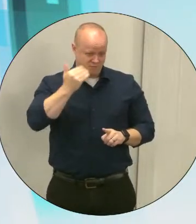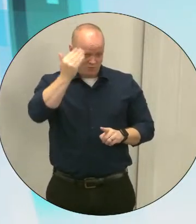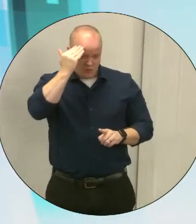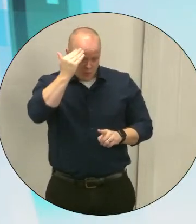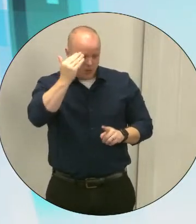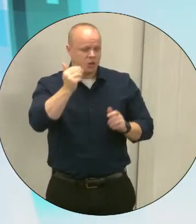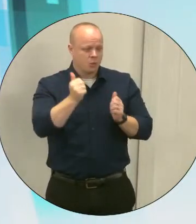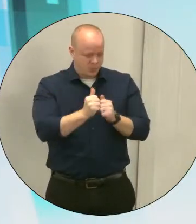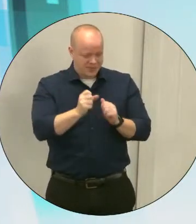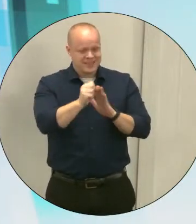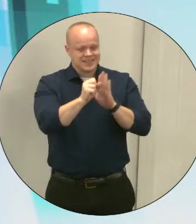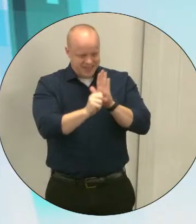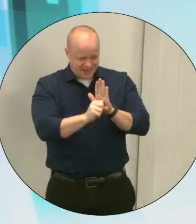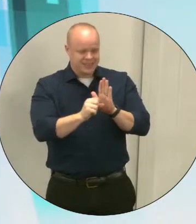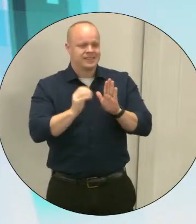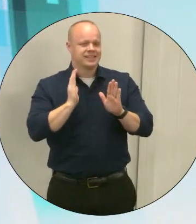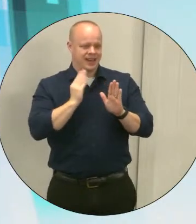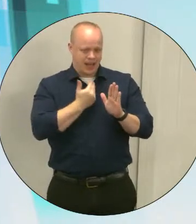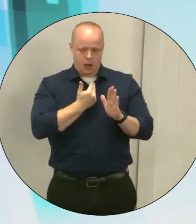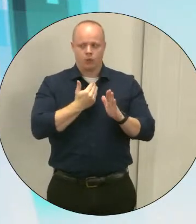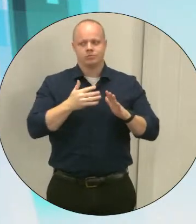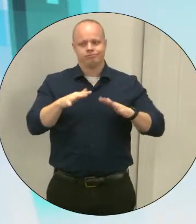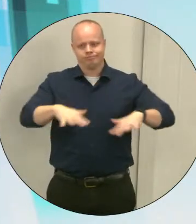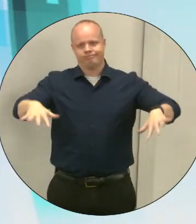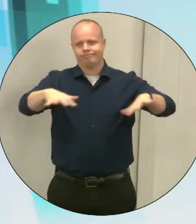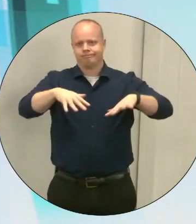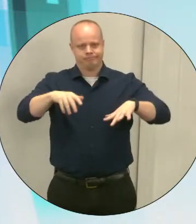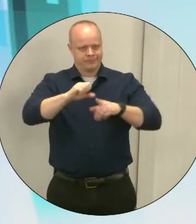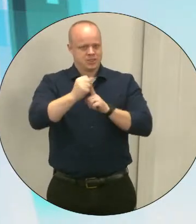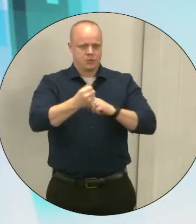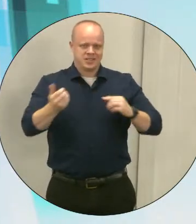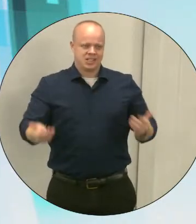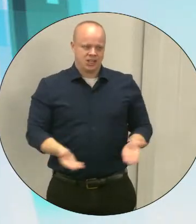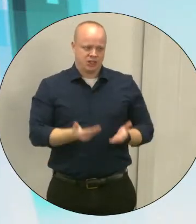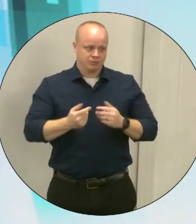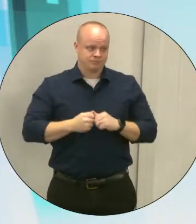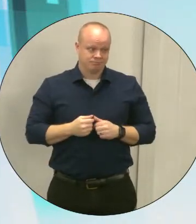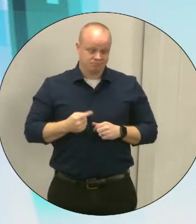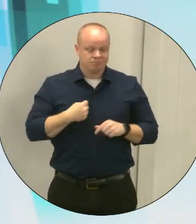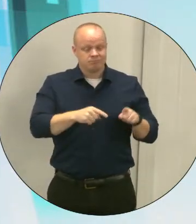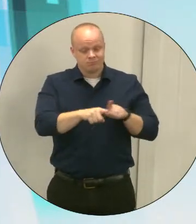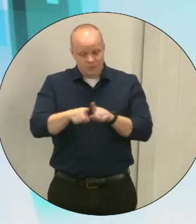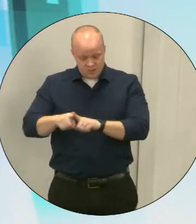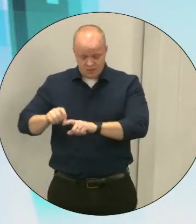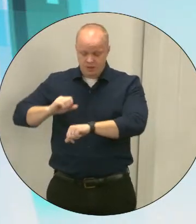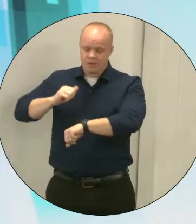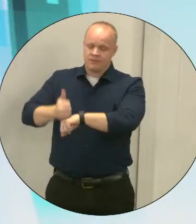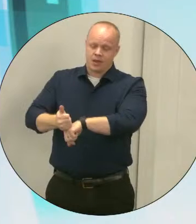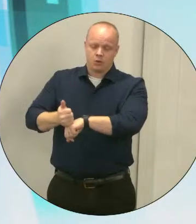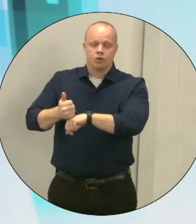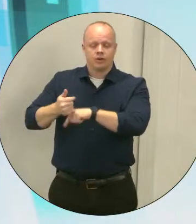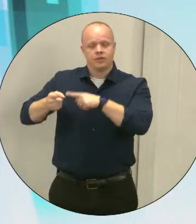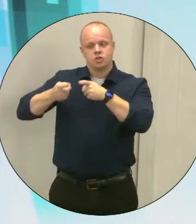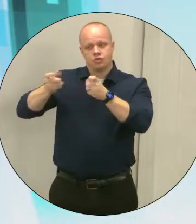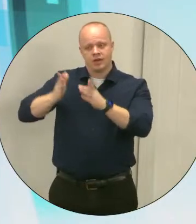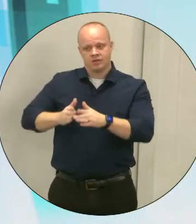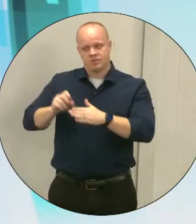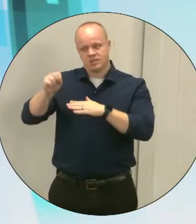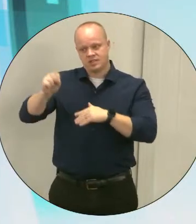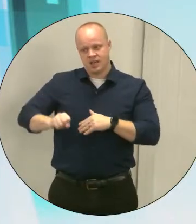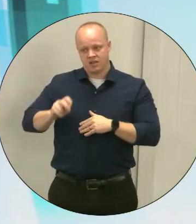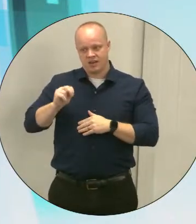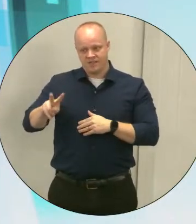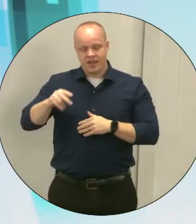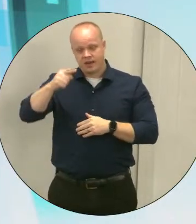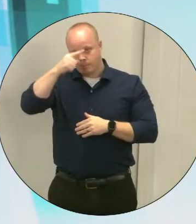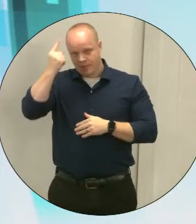and our state of education here. I am also the founder and executive director of the Southern Nevada Black